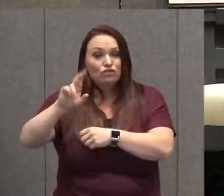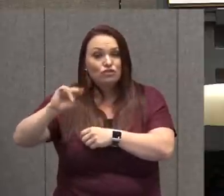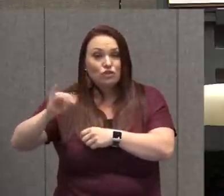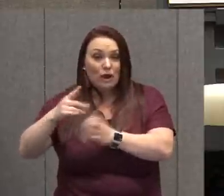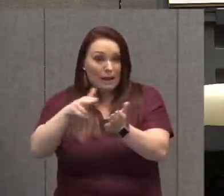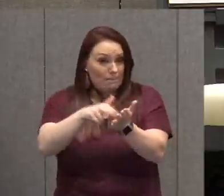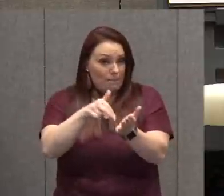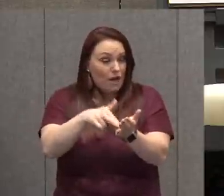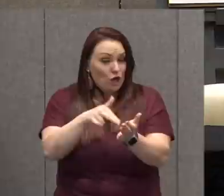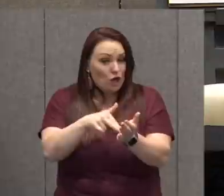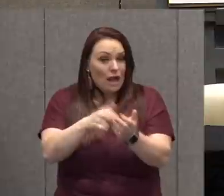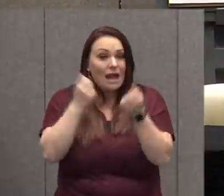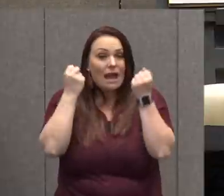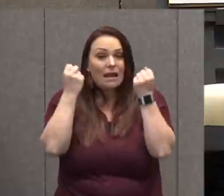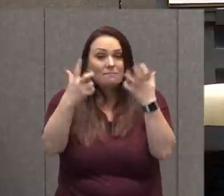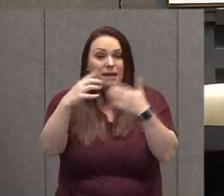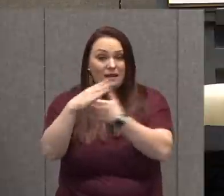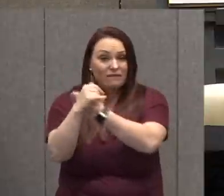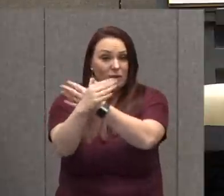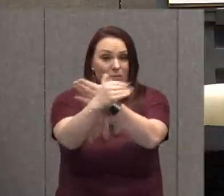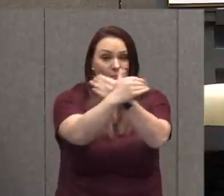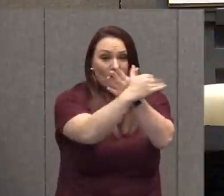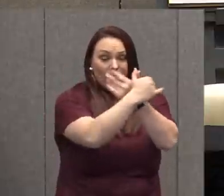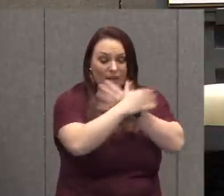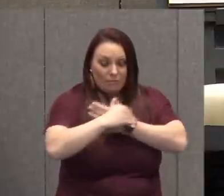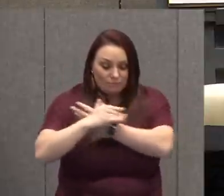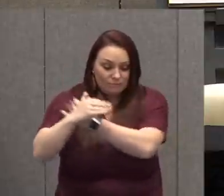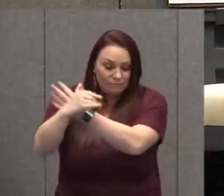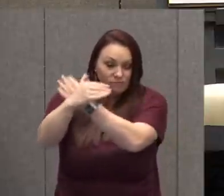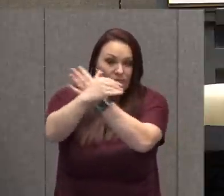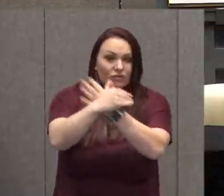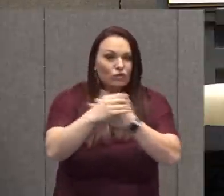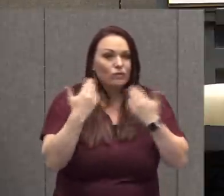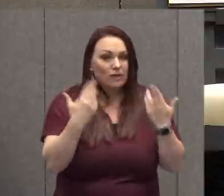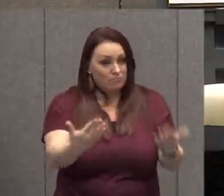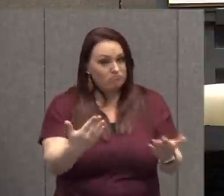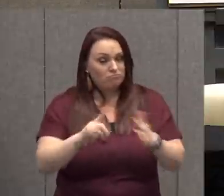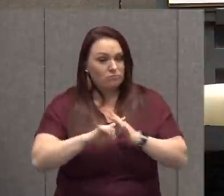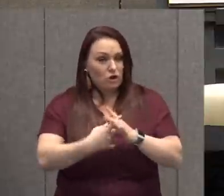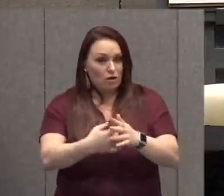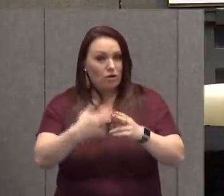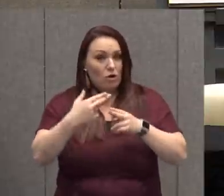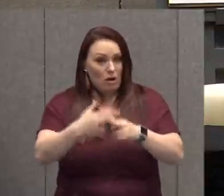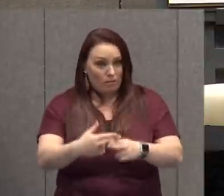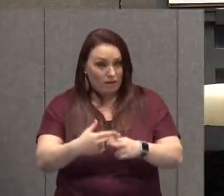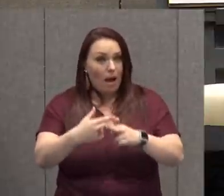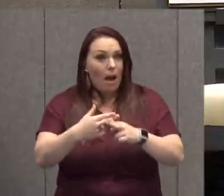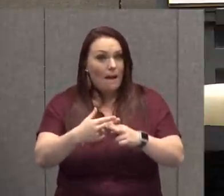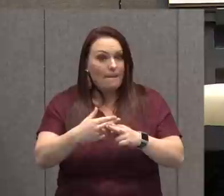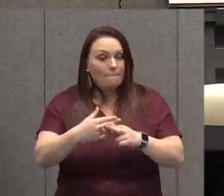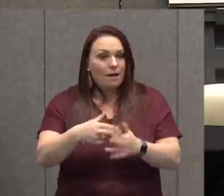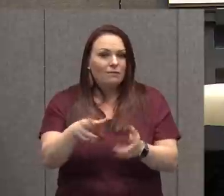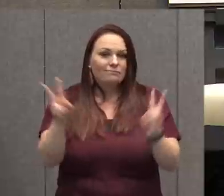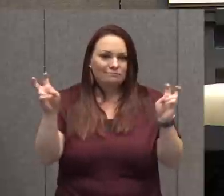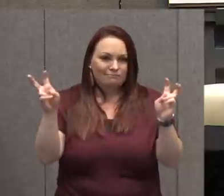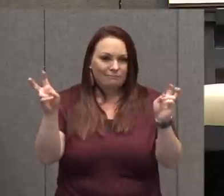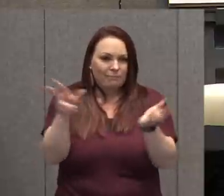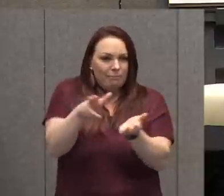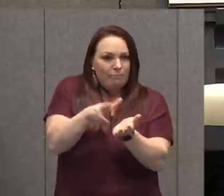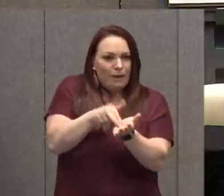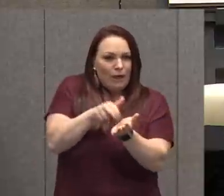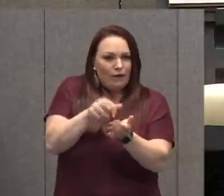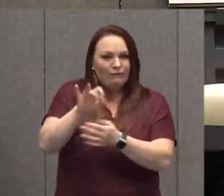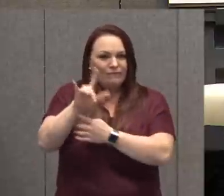butterflies. So that could be a reason. And another theory was that the butterflies were butter colored. But